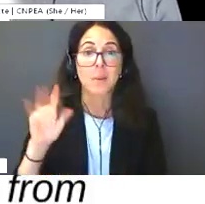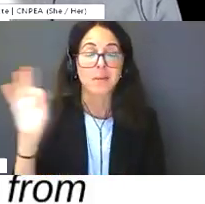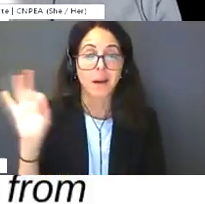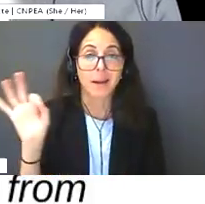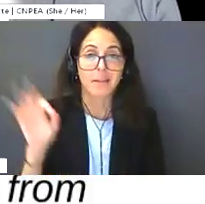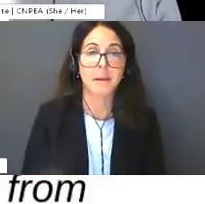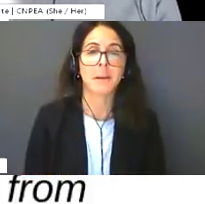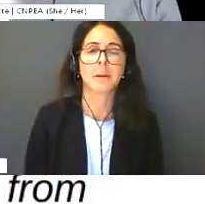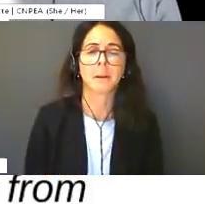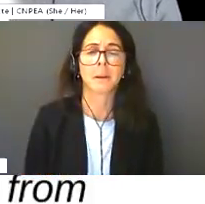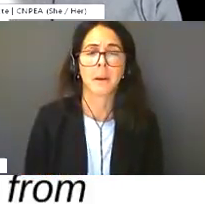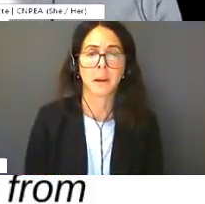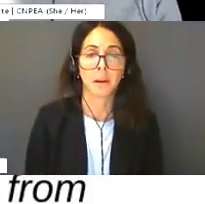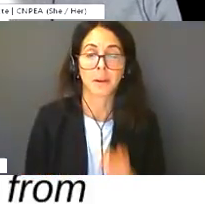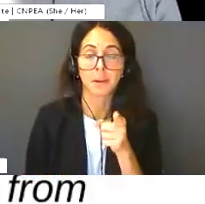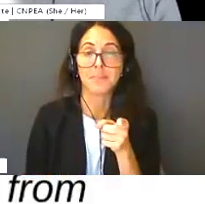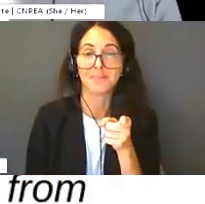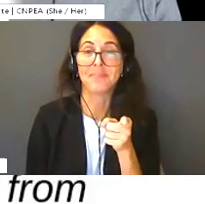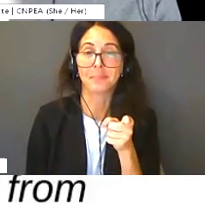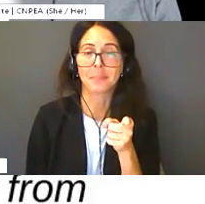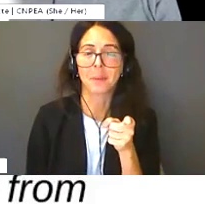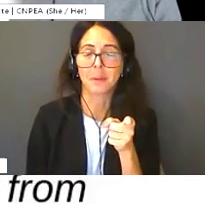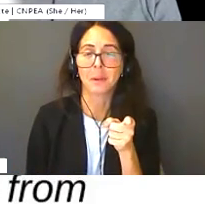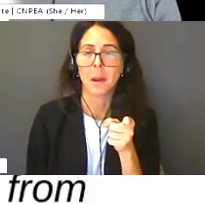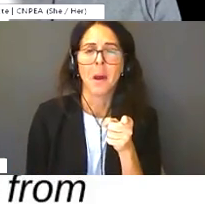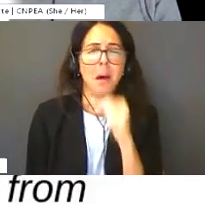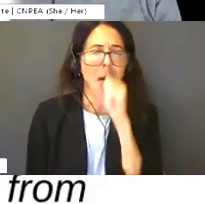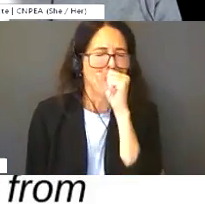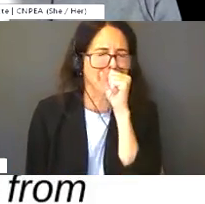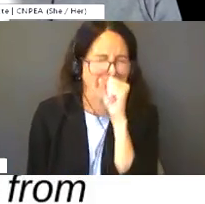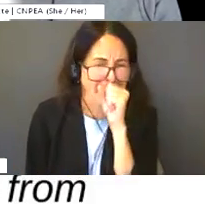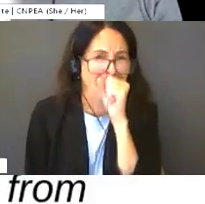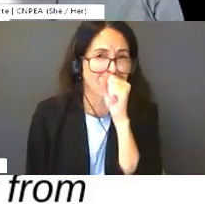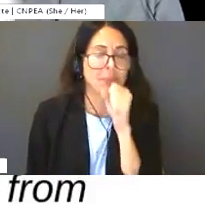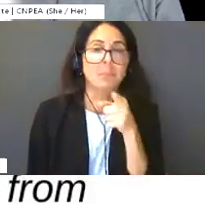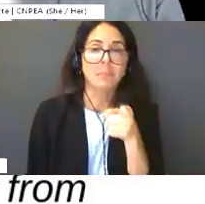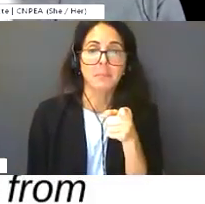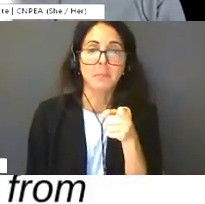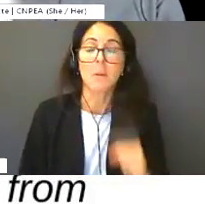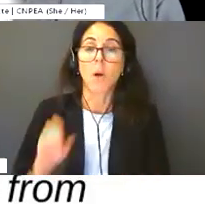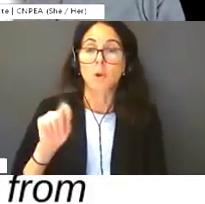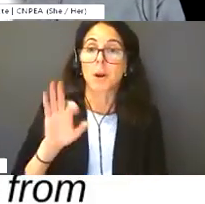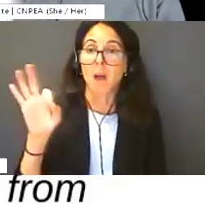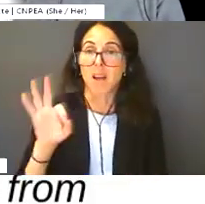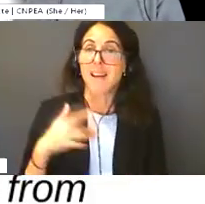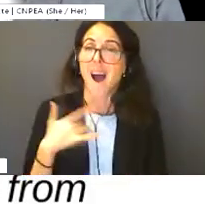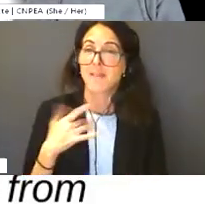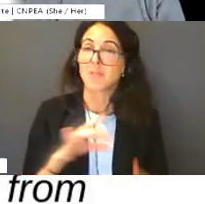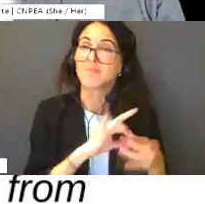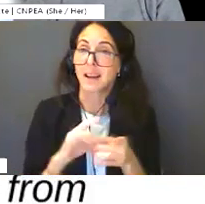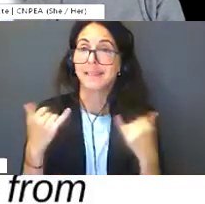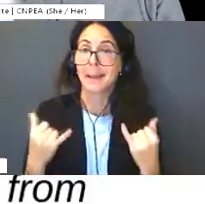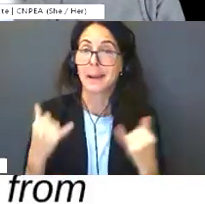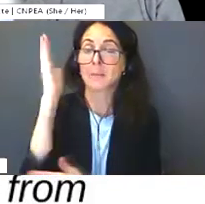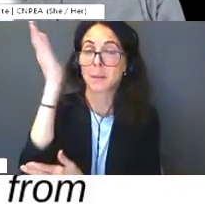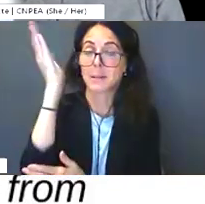for Help Responders, supporting someone who is experiencing abuse. So I think it directly flows from today's presentation. So if you were interested